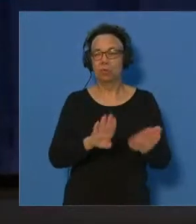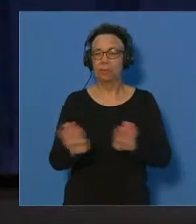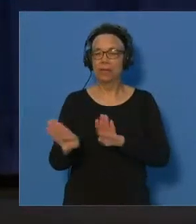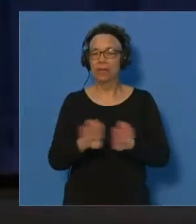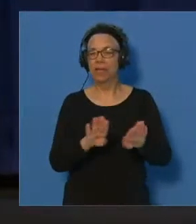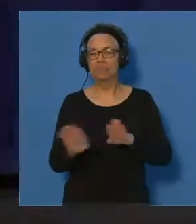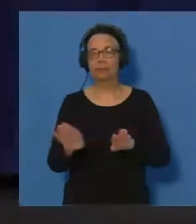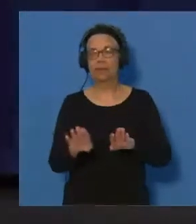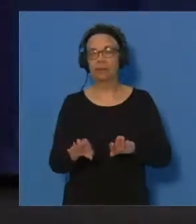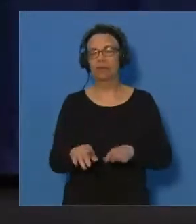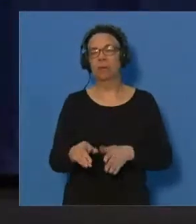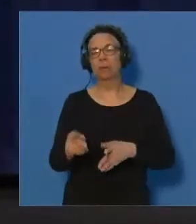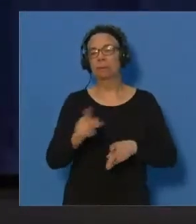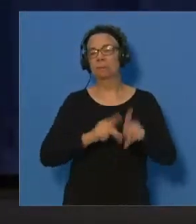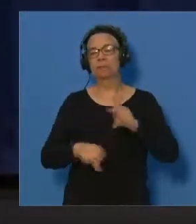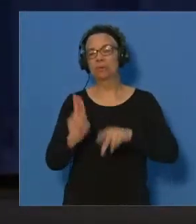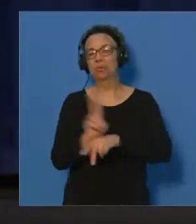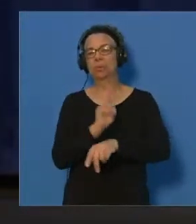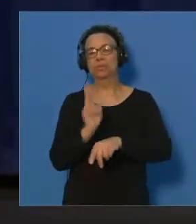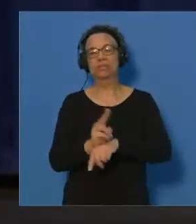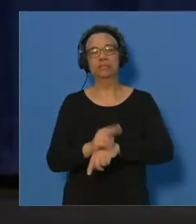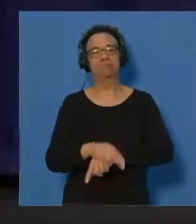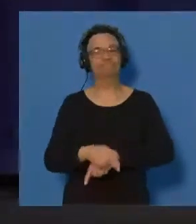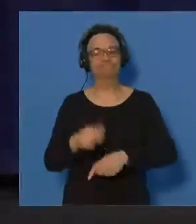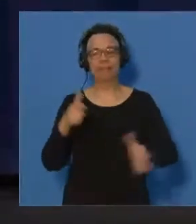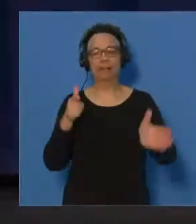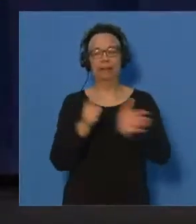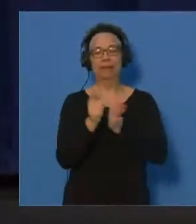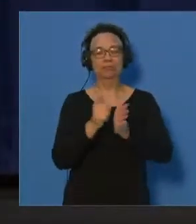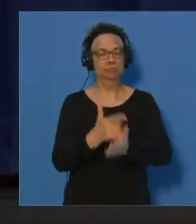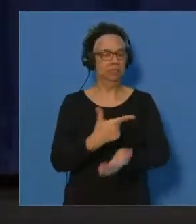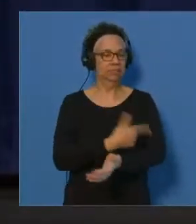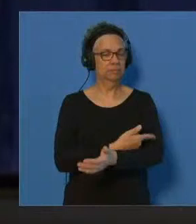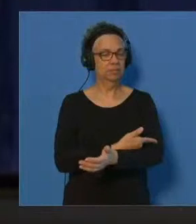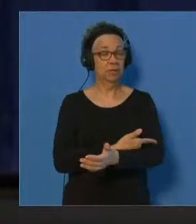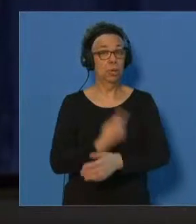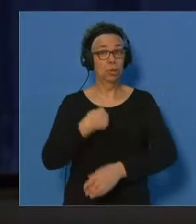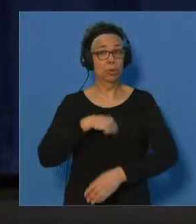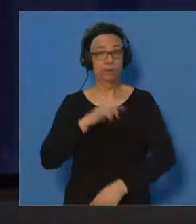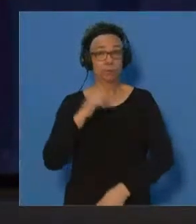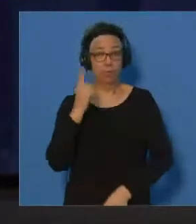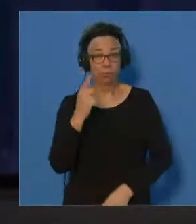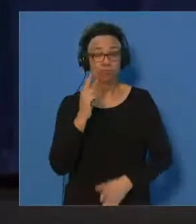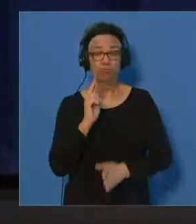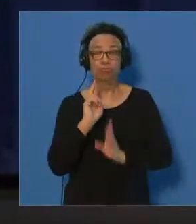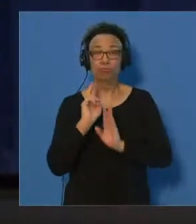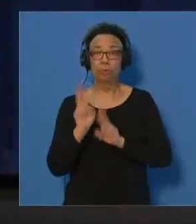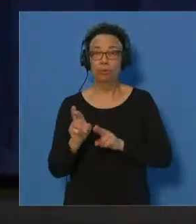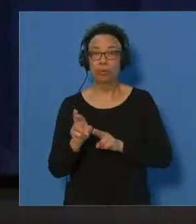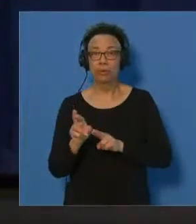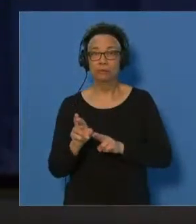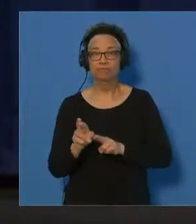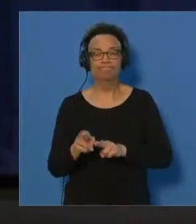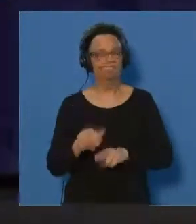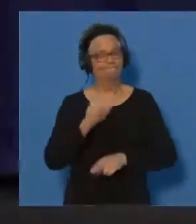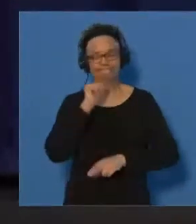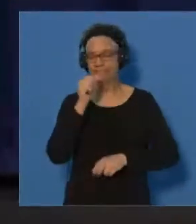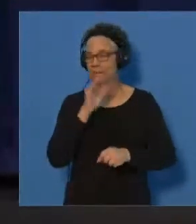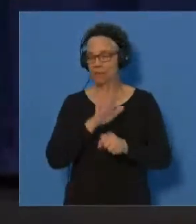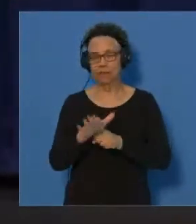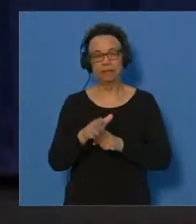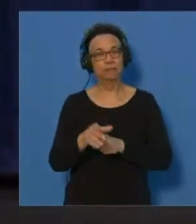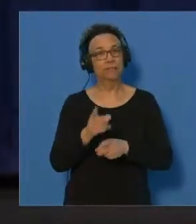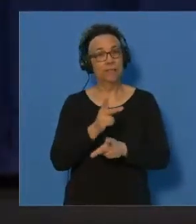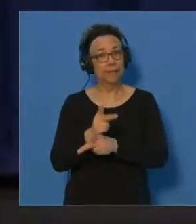in active abuse of illegal substances. We have one report of lack of supervision,